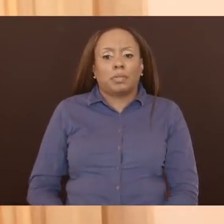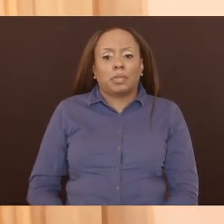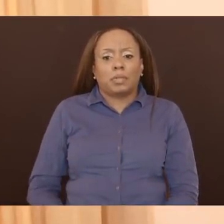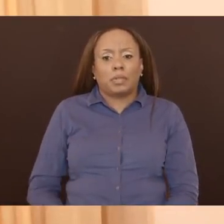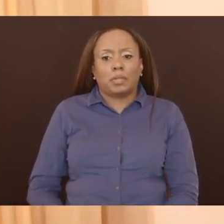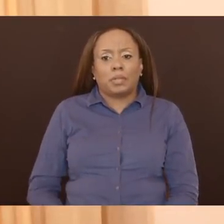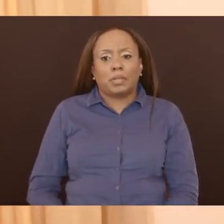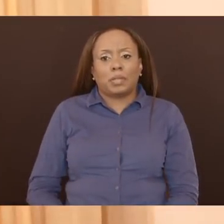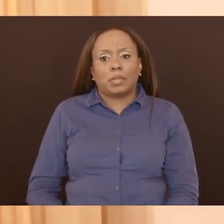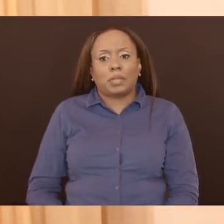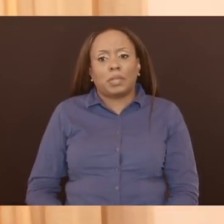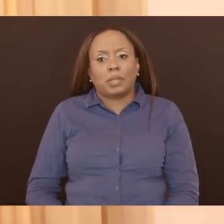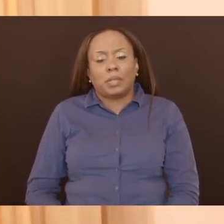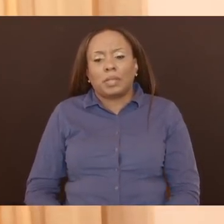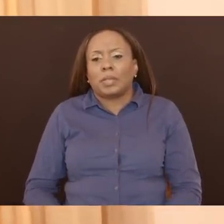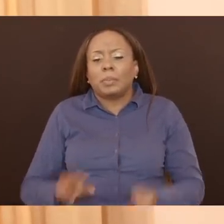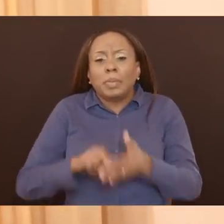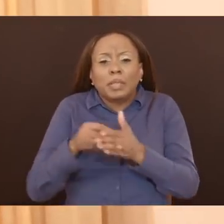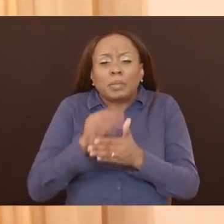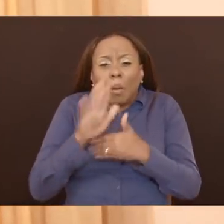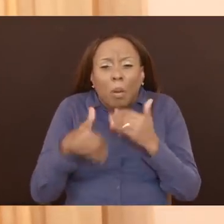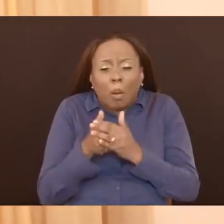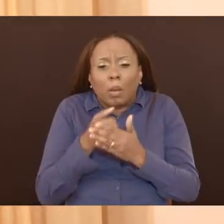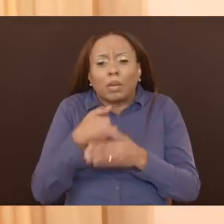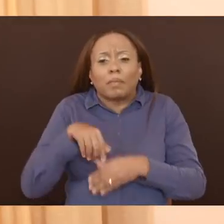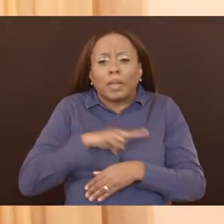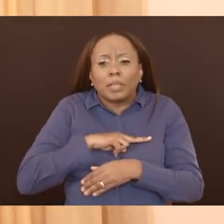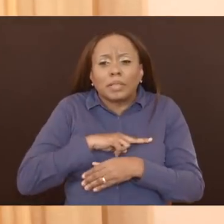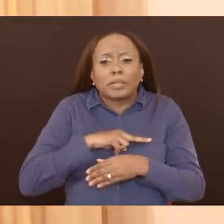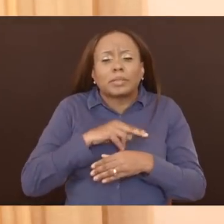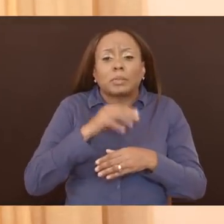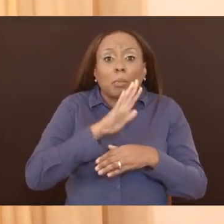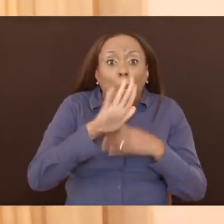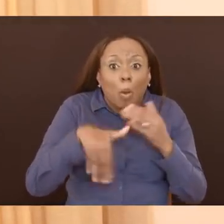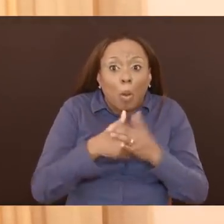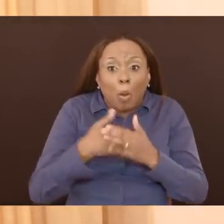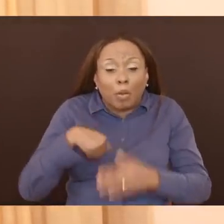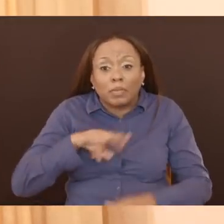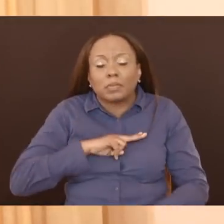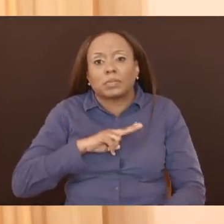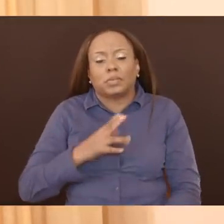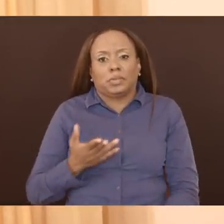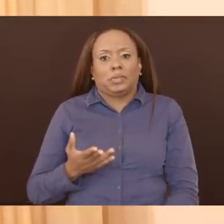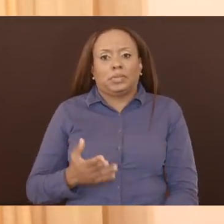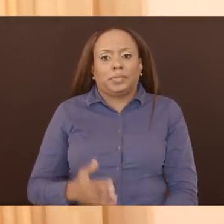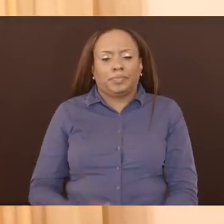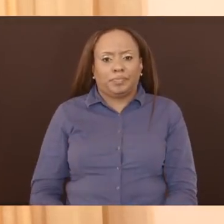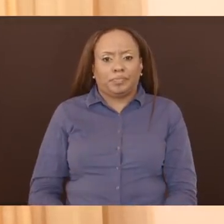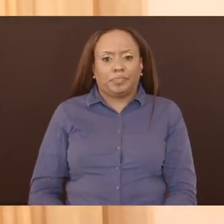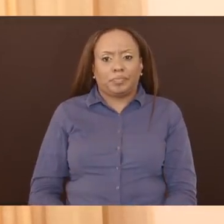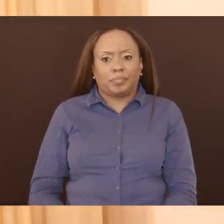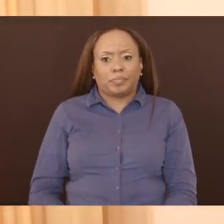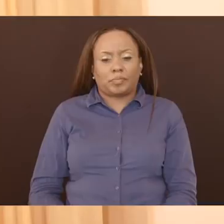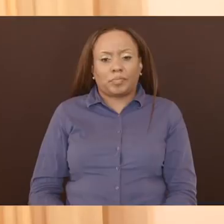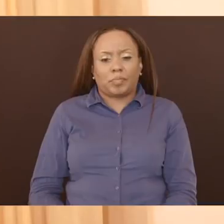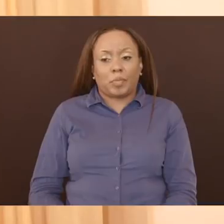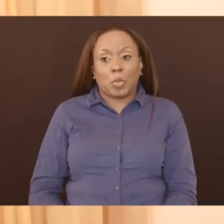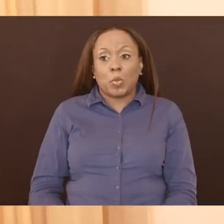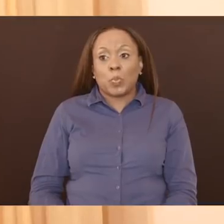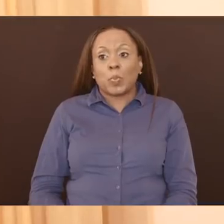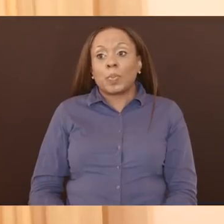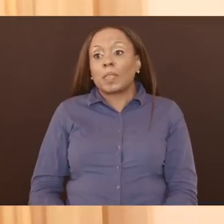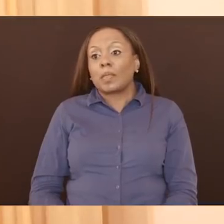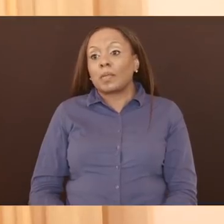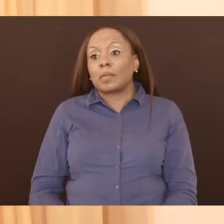the nooks and crannies of this nation. Because of the numbers that we are now getting, the Ministry of Health